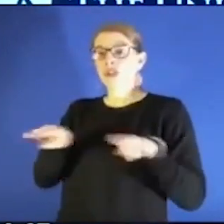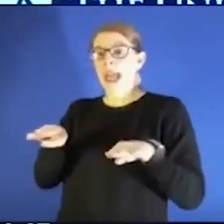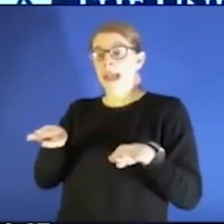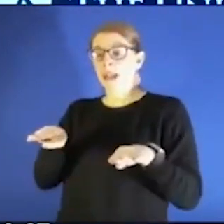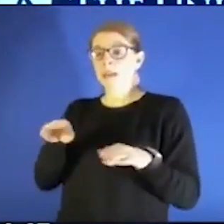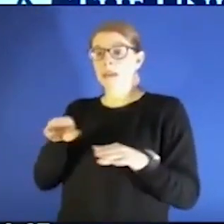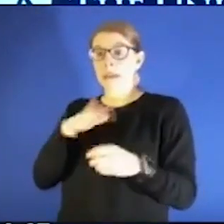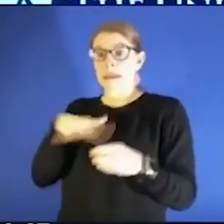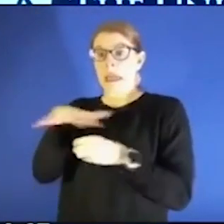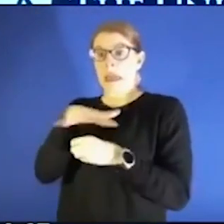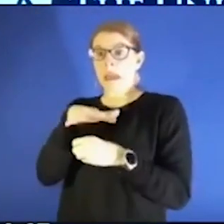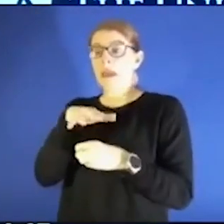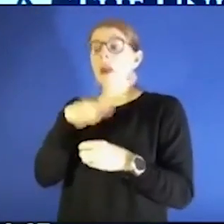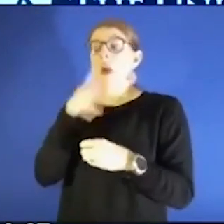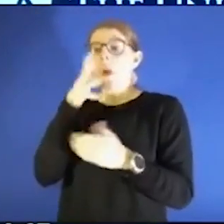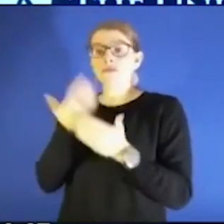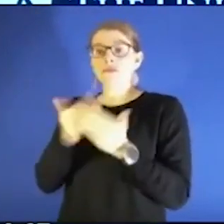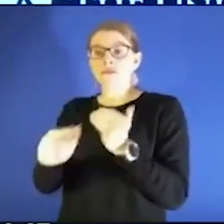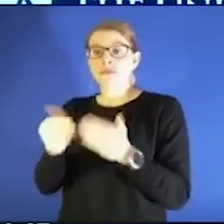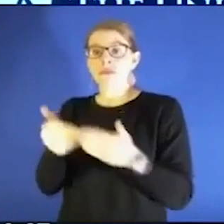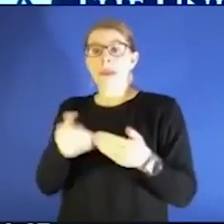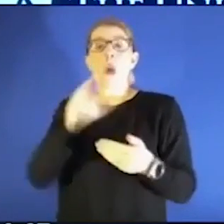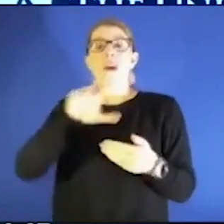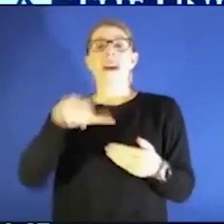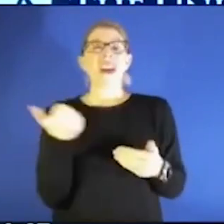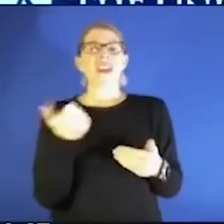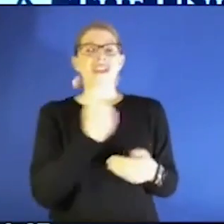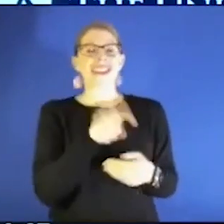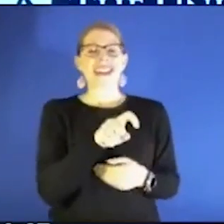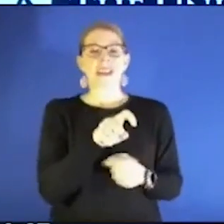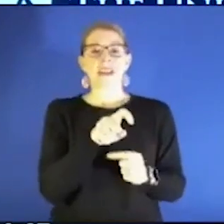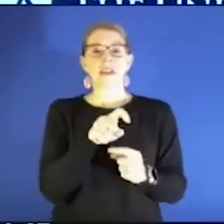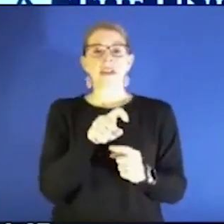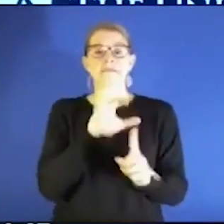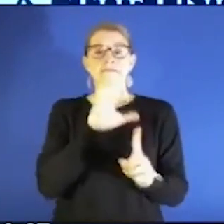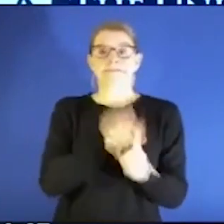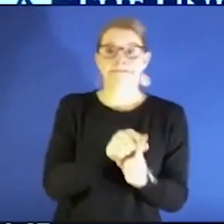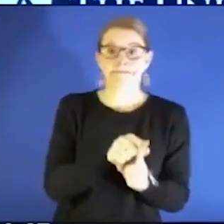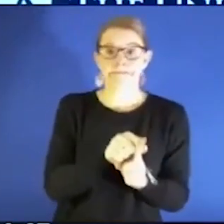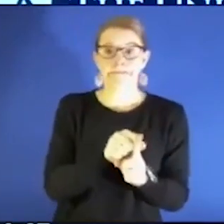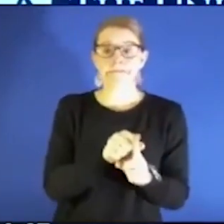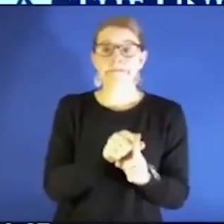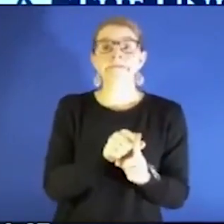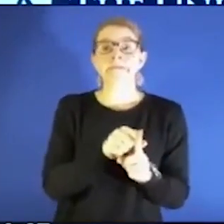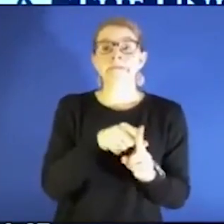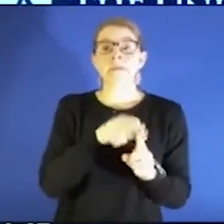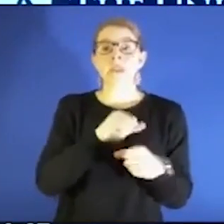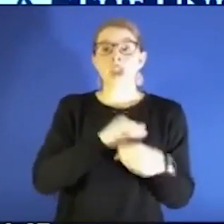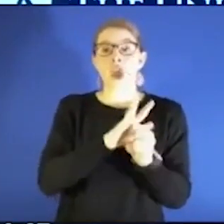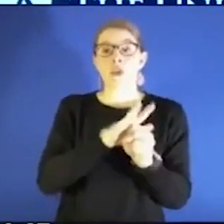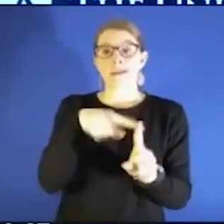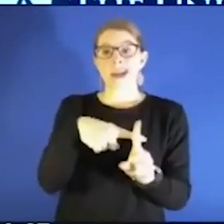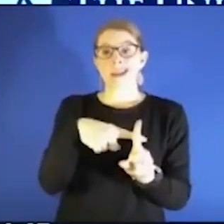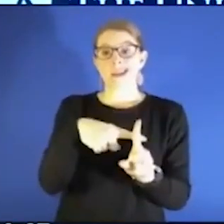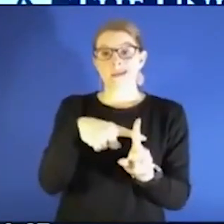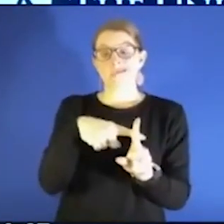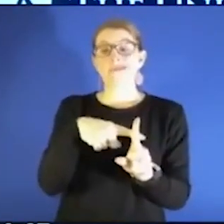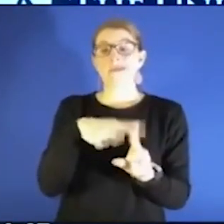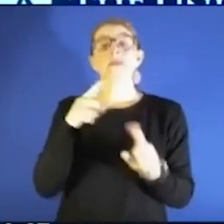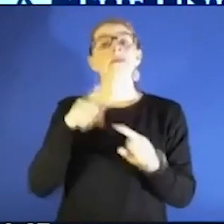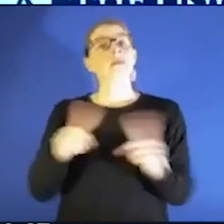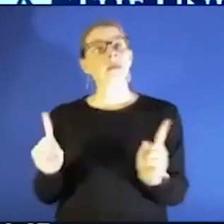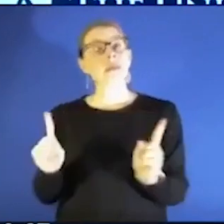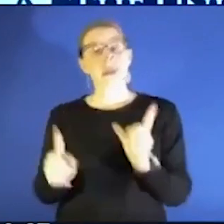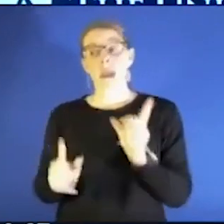or they're here for other needs, and they just are incidentally found to be COVID positive. Although the